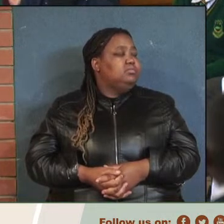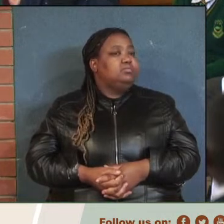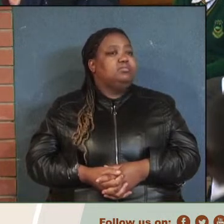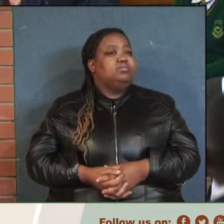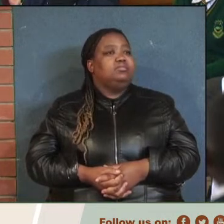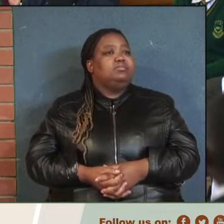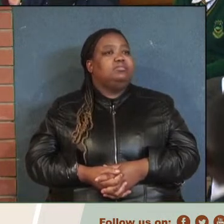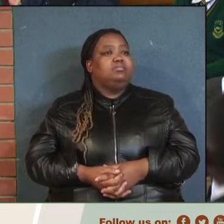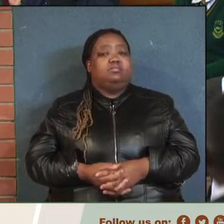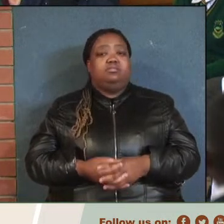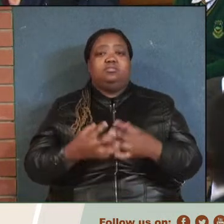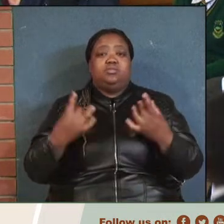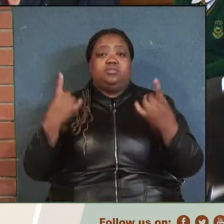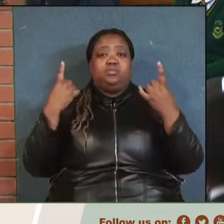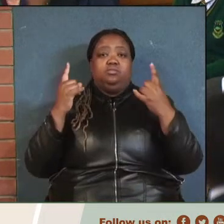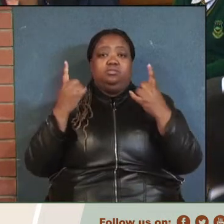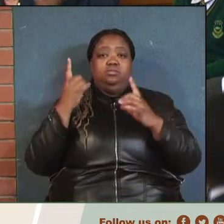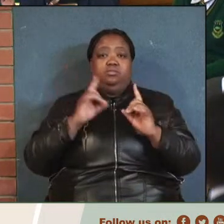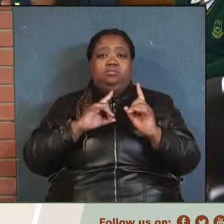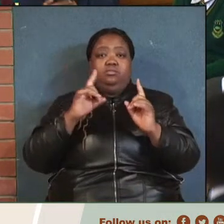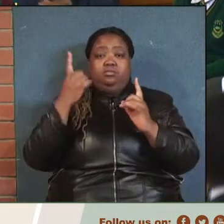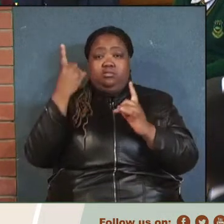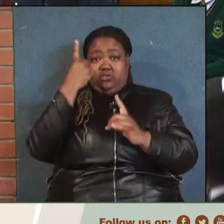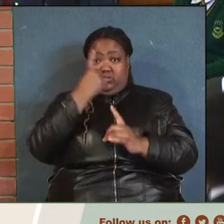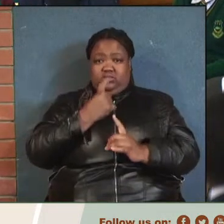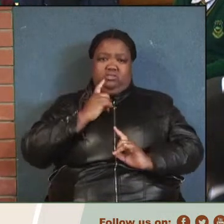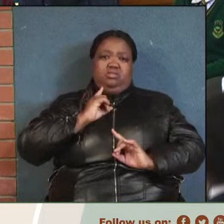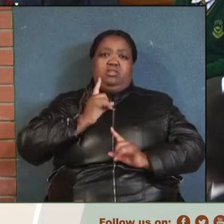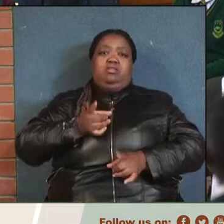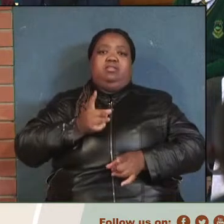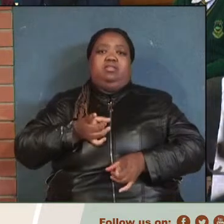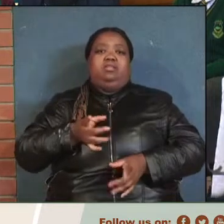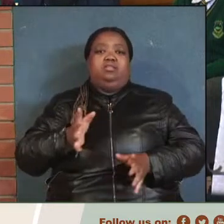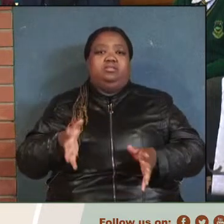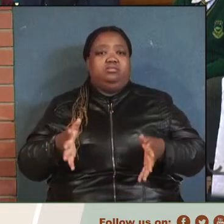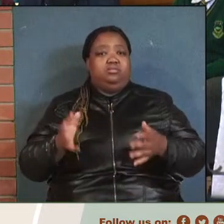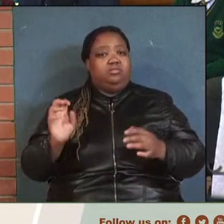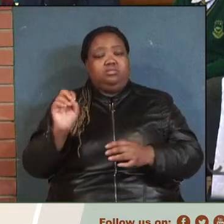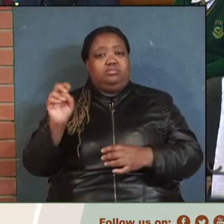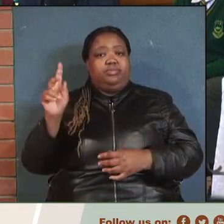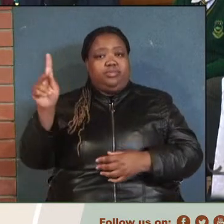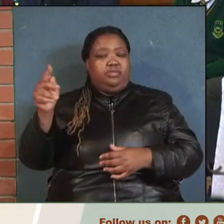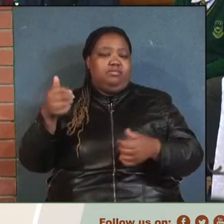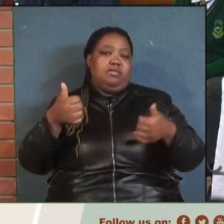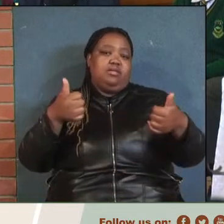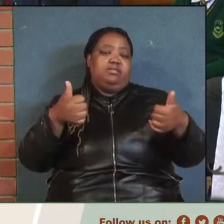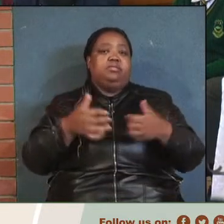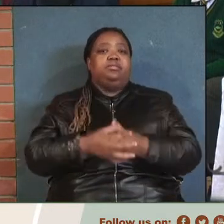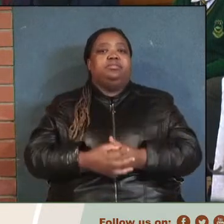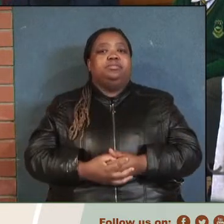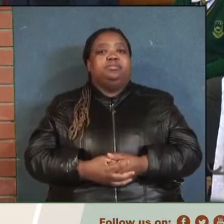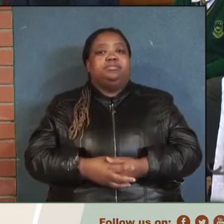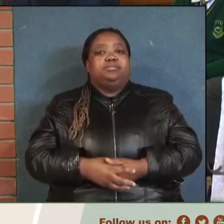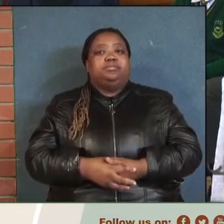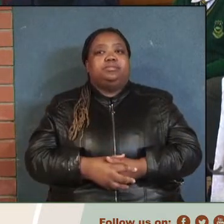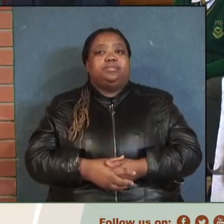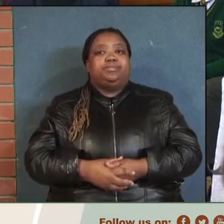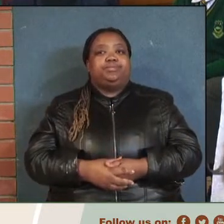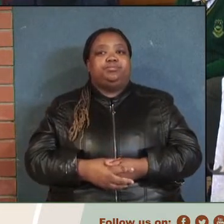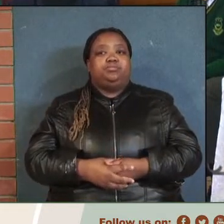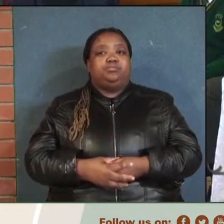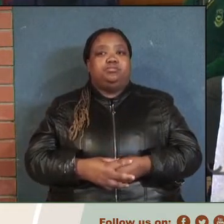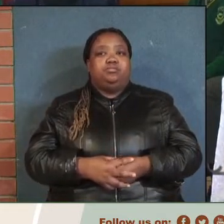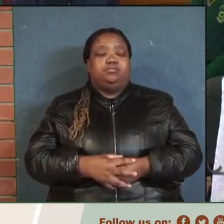The question was answered. Then emphasize on it. Let's see. Okay, fine. So, yes. We said